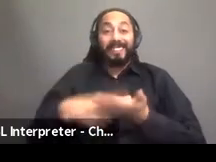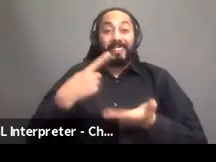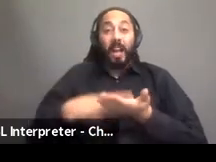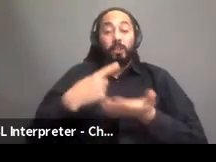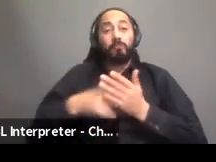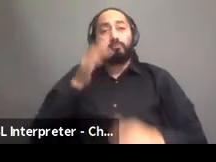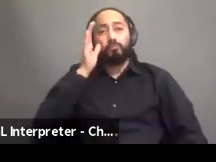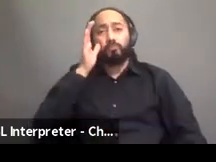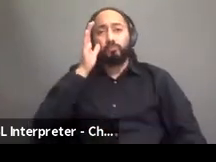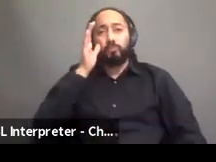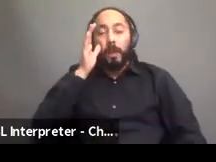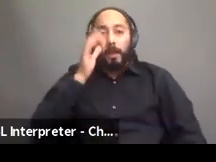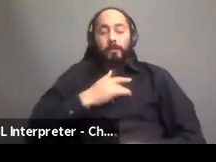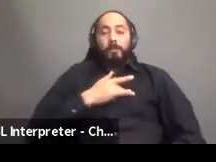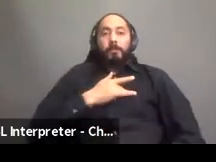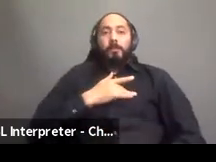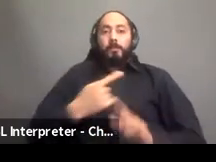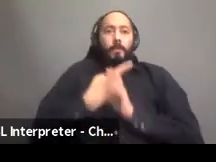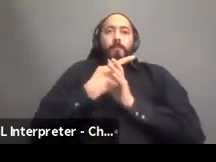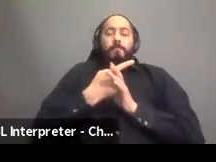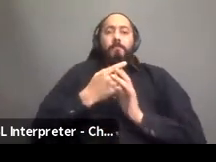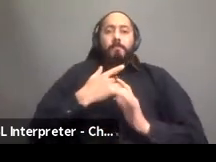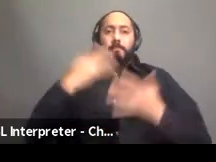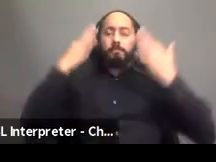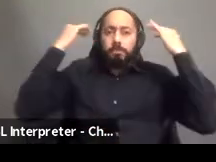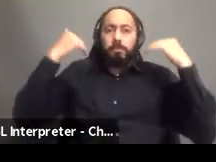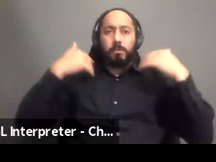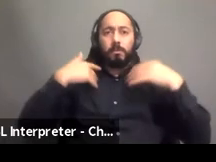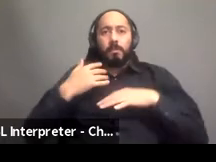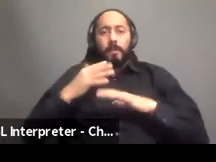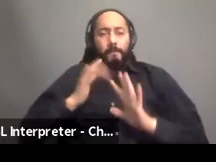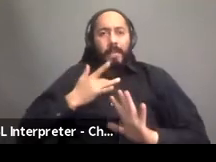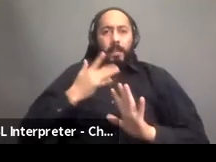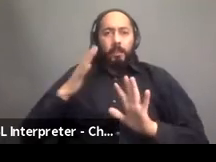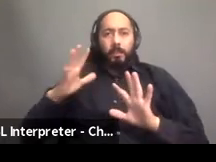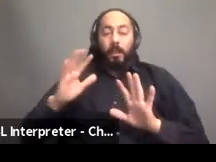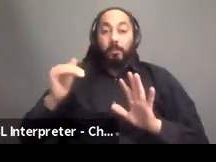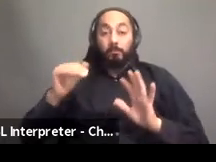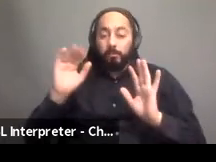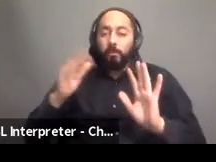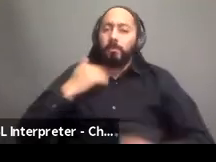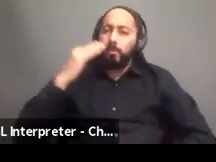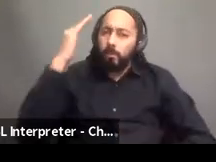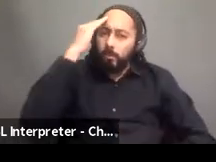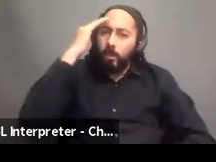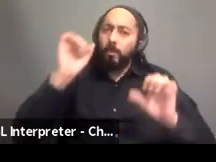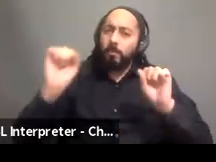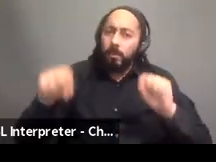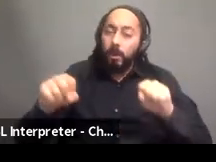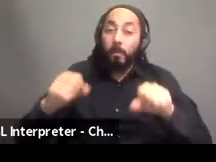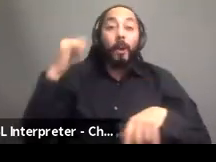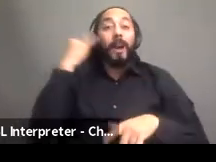to bring up thoughts or feelings for some folks. With that being said, if at any point during